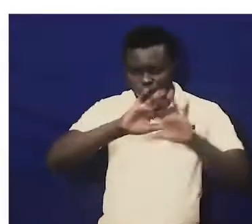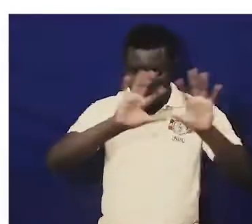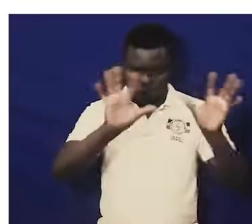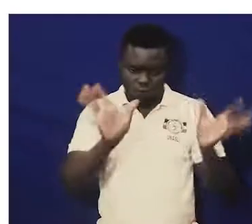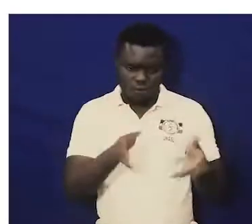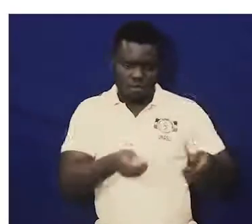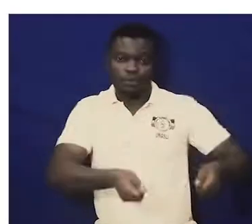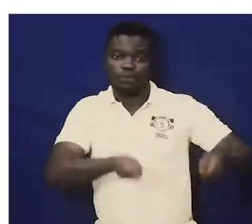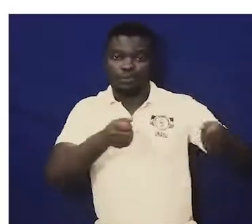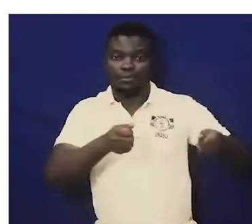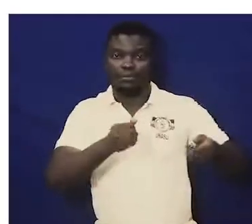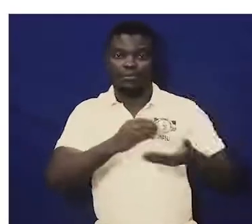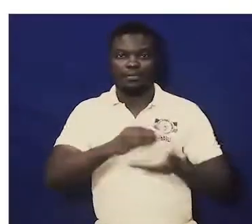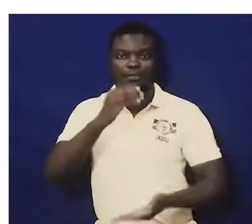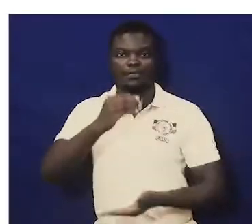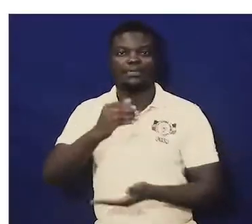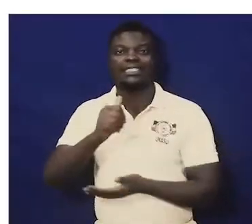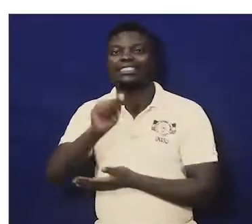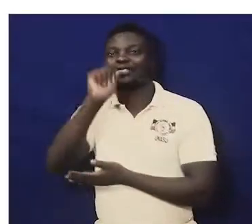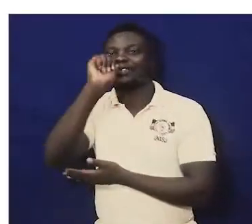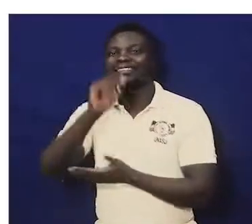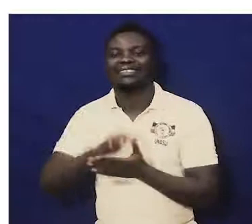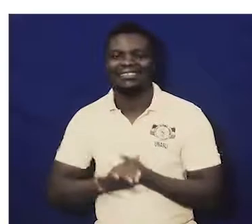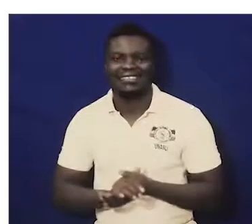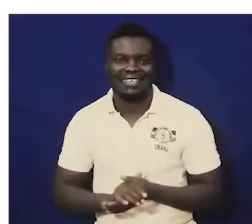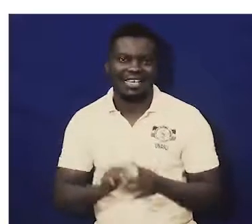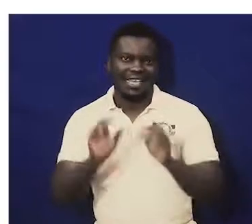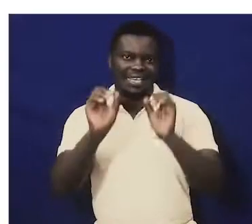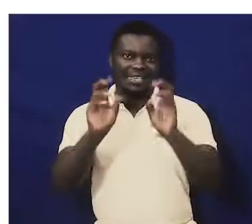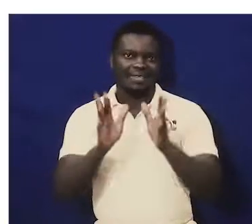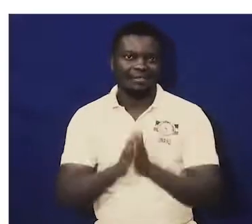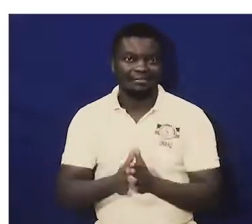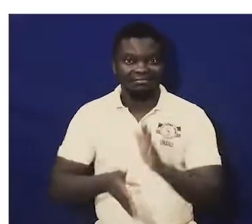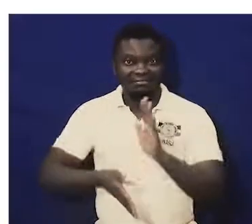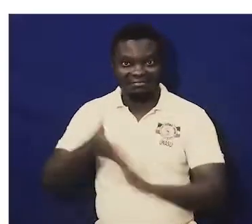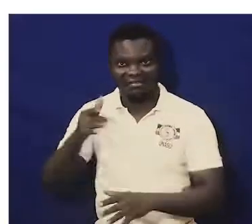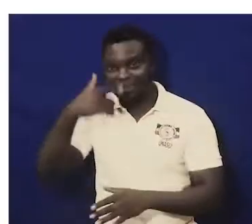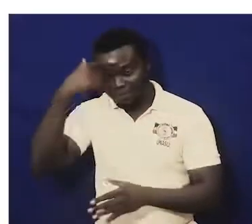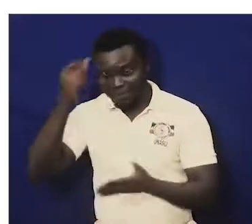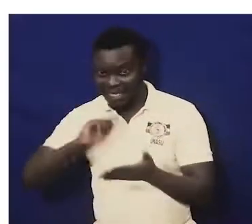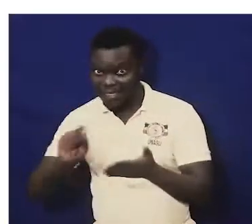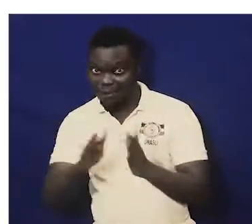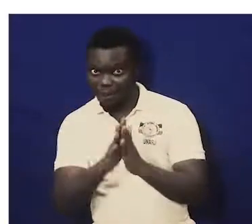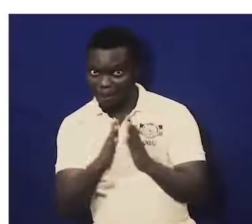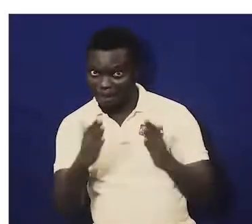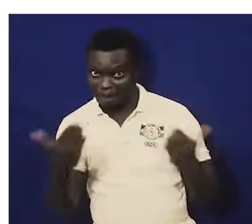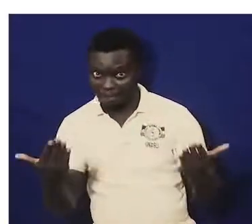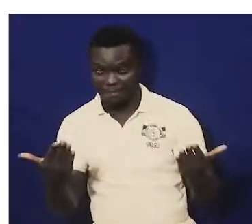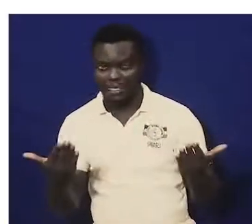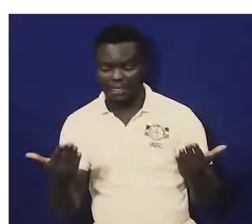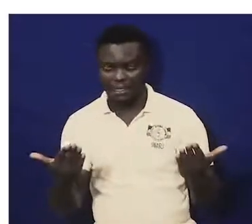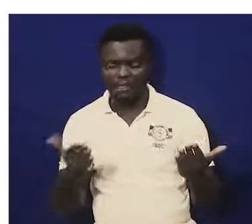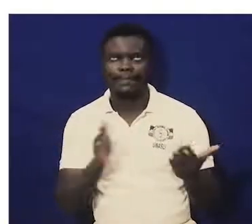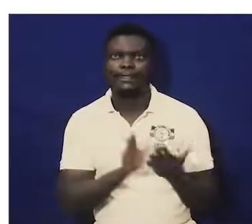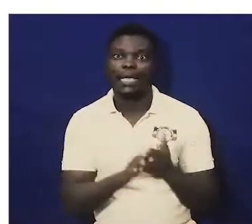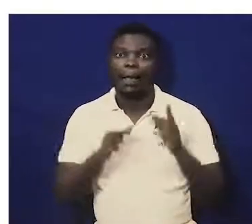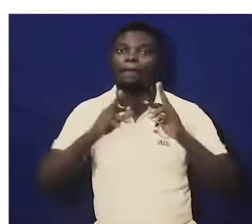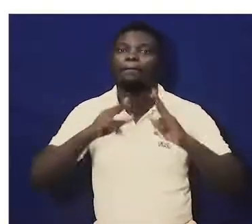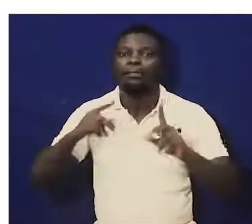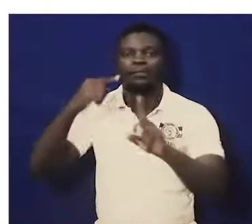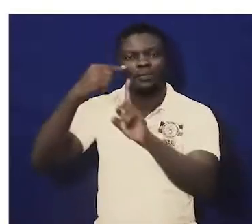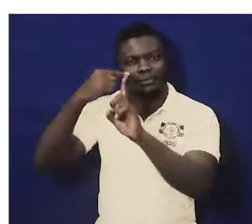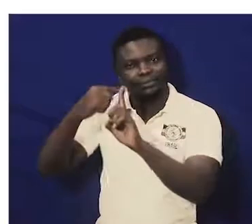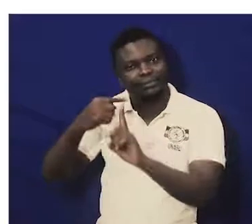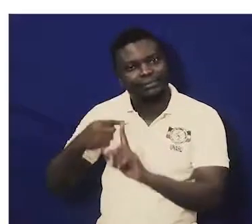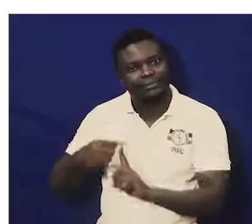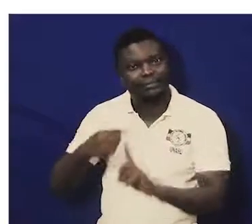crate of soda. So get your pens and pencils and papers, and let's start